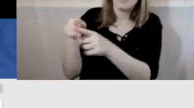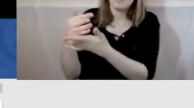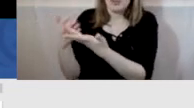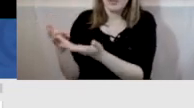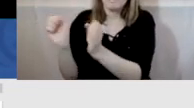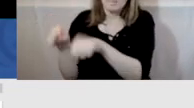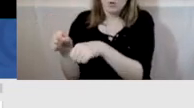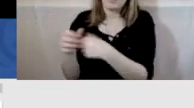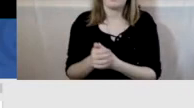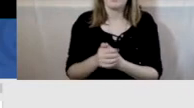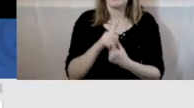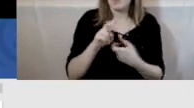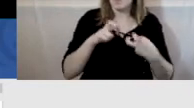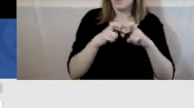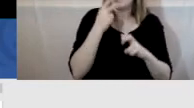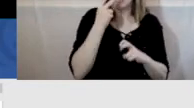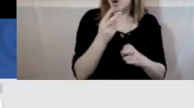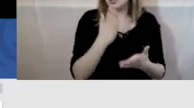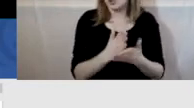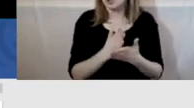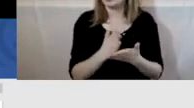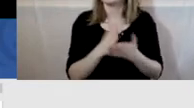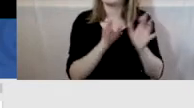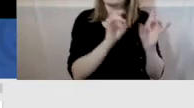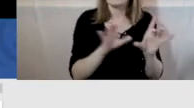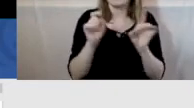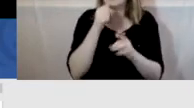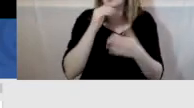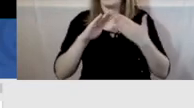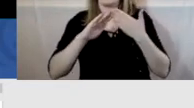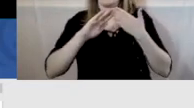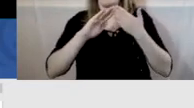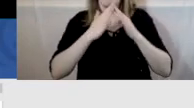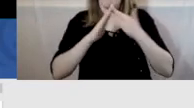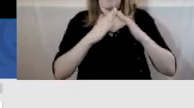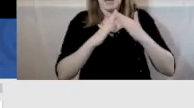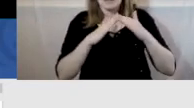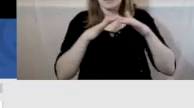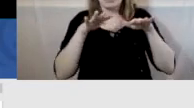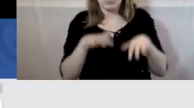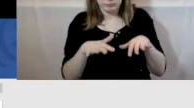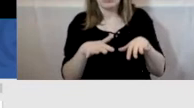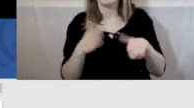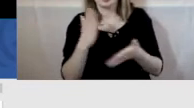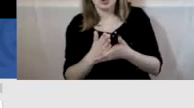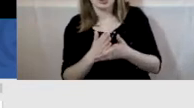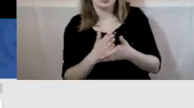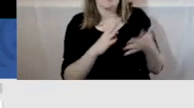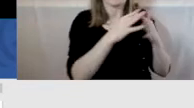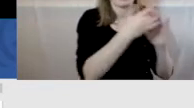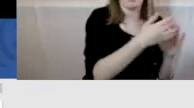you can choose the subject which your school does not offer, but you can take it in somewhere in other school or